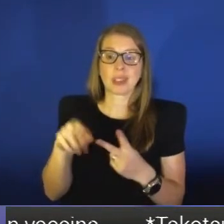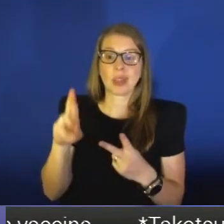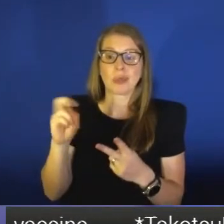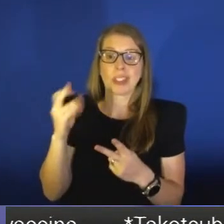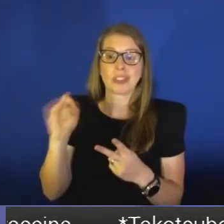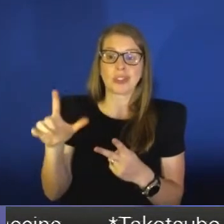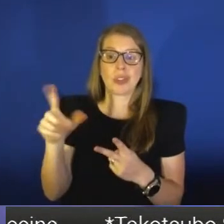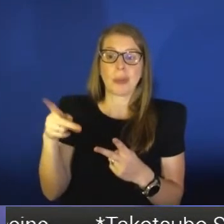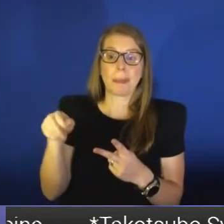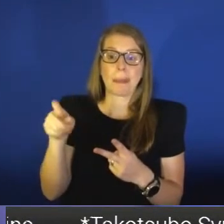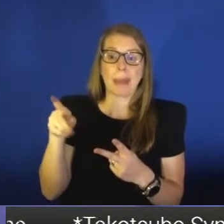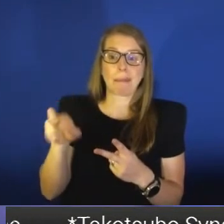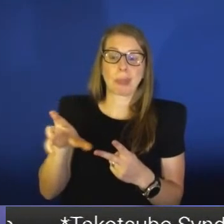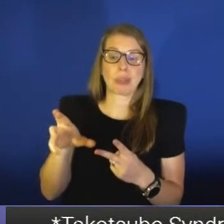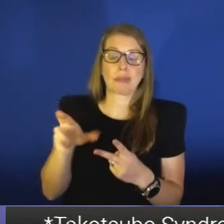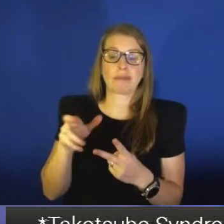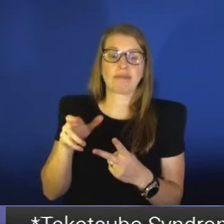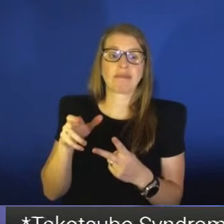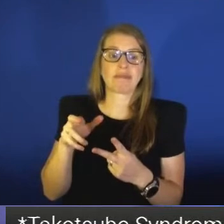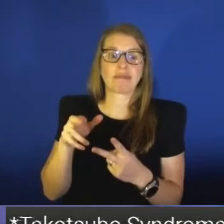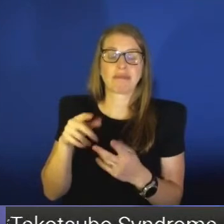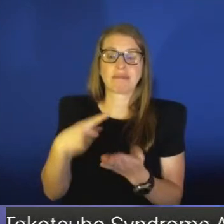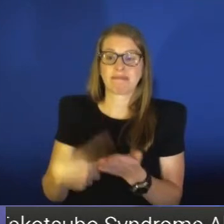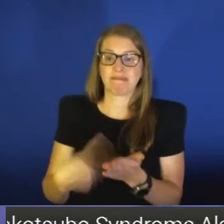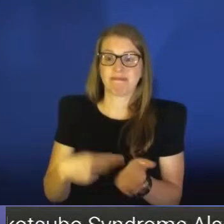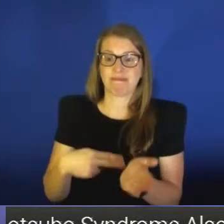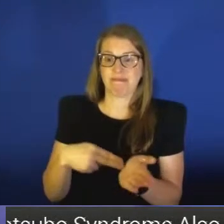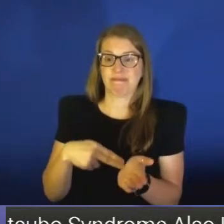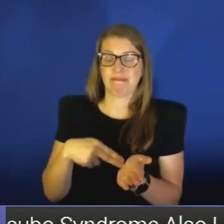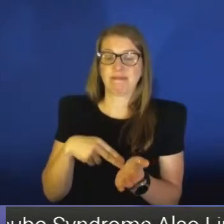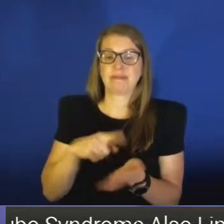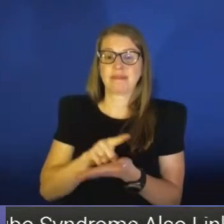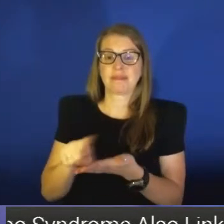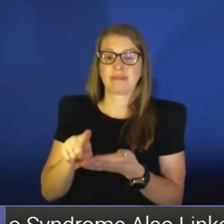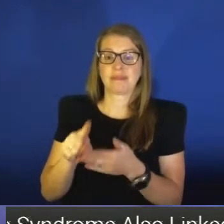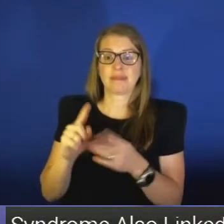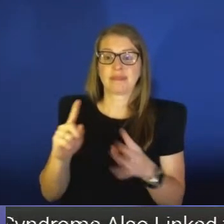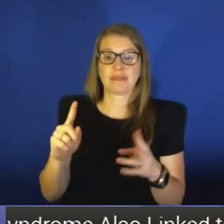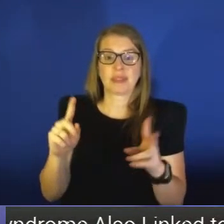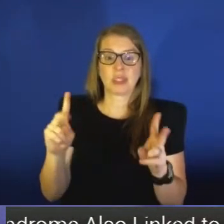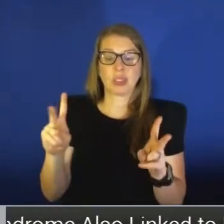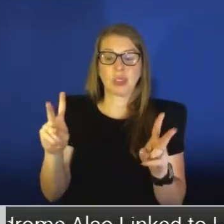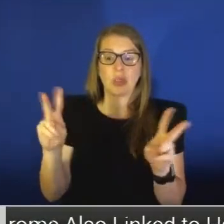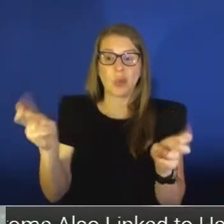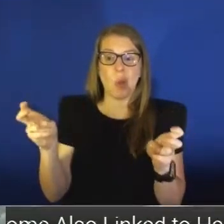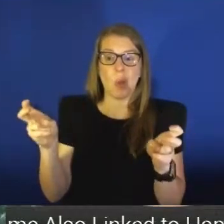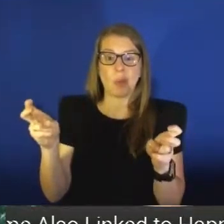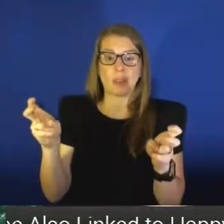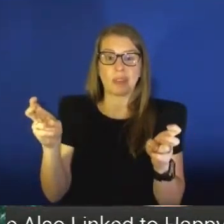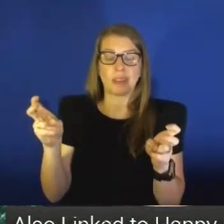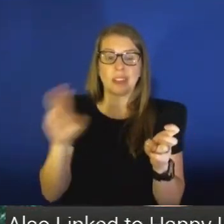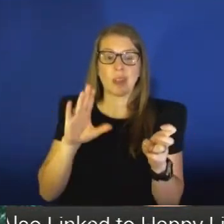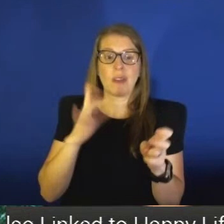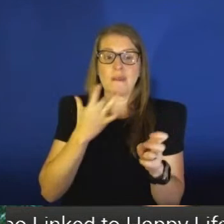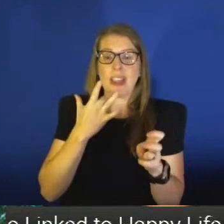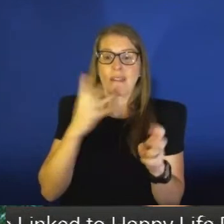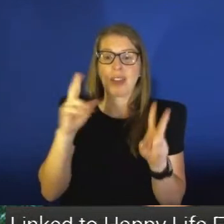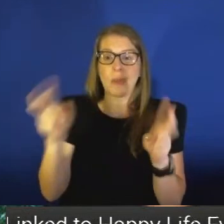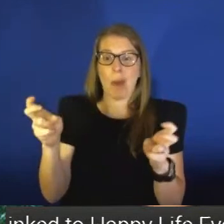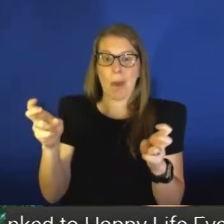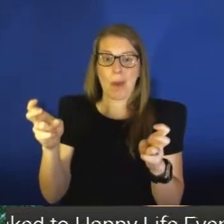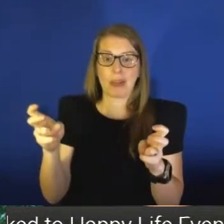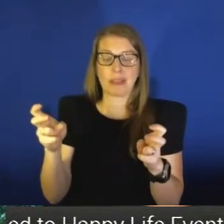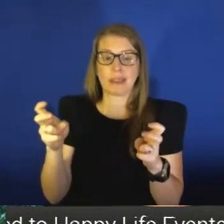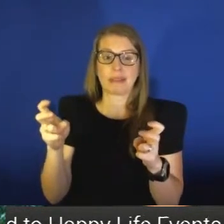table to talk more about that. So I want to pull up a quote, Tammy, that one of your favorite quotes, and just kind of share how